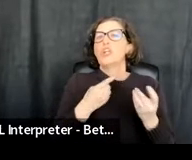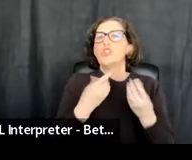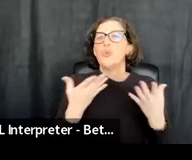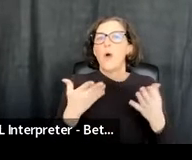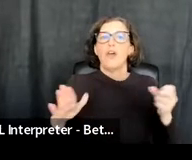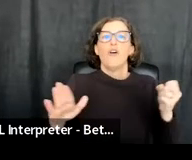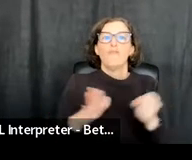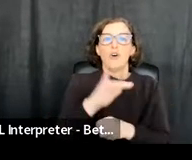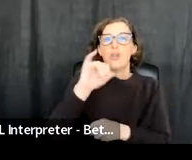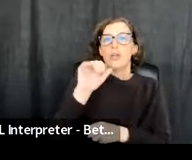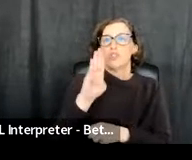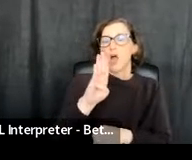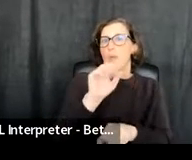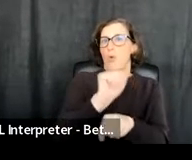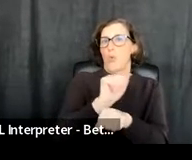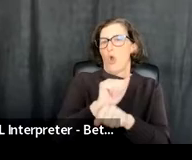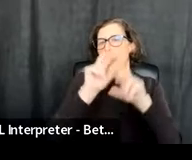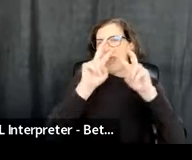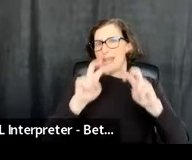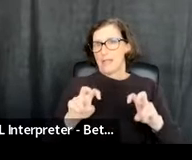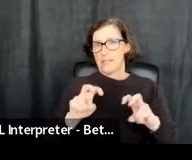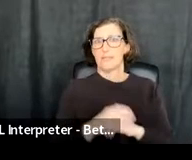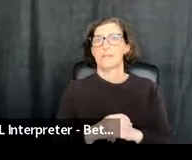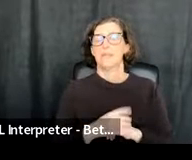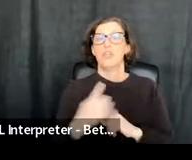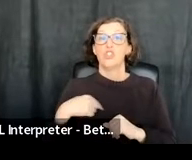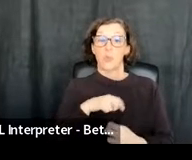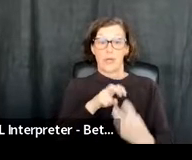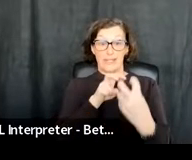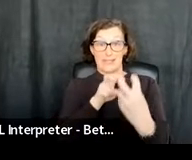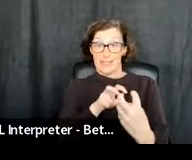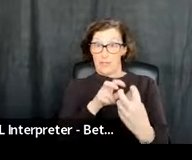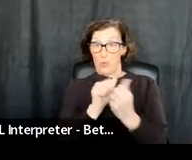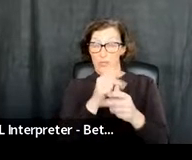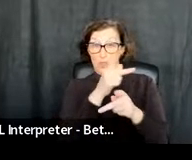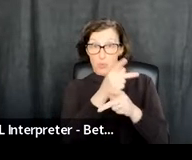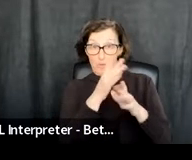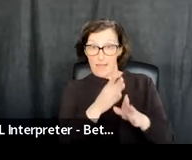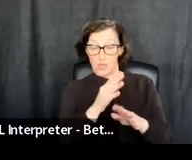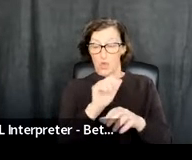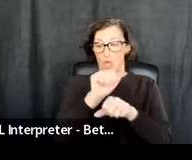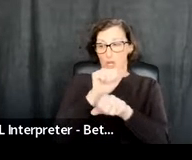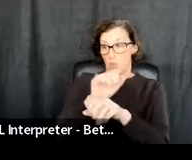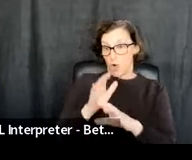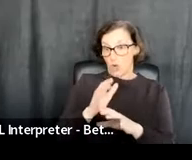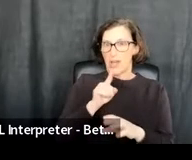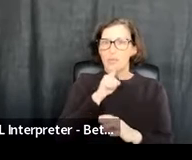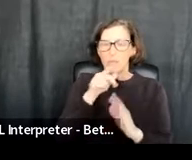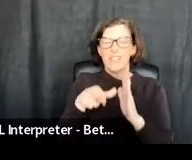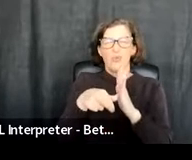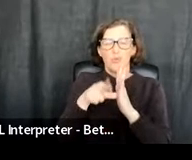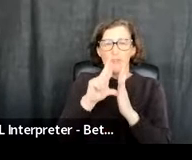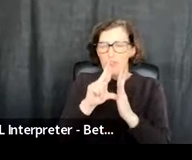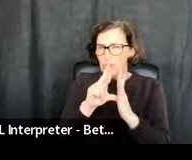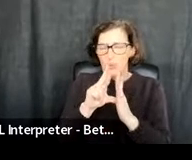task analysis. So we want to sit down with the supervisor, the employee, and go through what